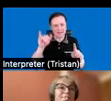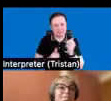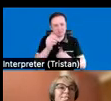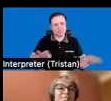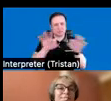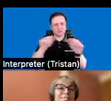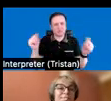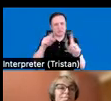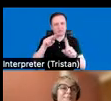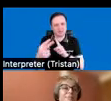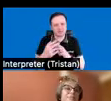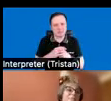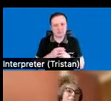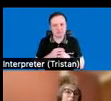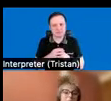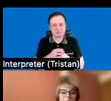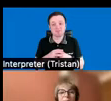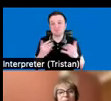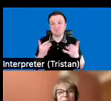perspectives. I'm going to let